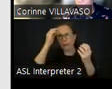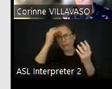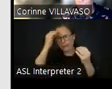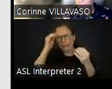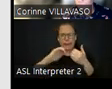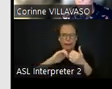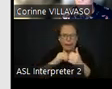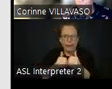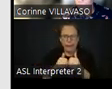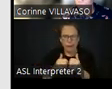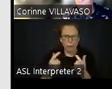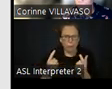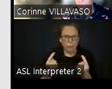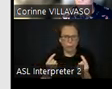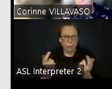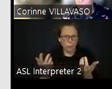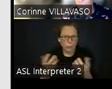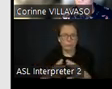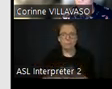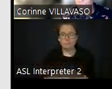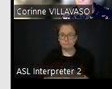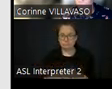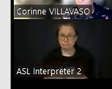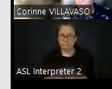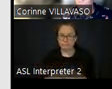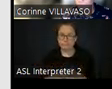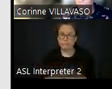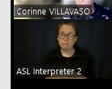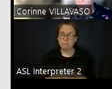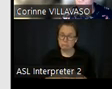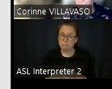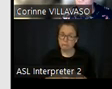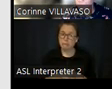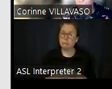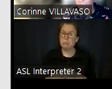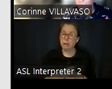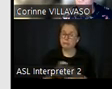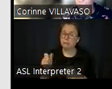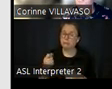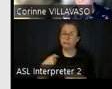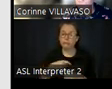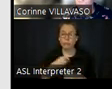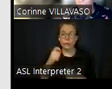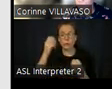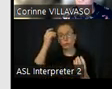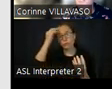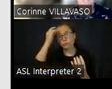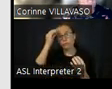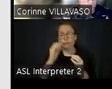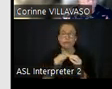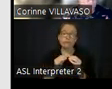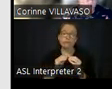but I think there's some consideration that we need to take about his